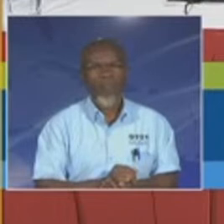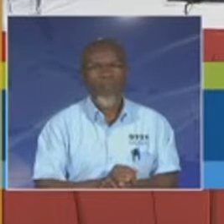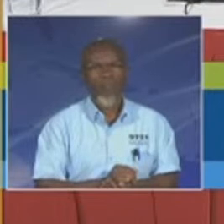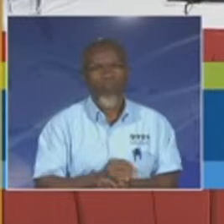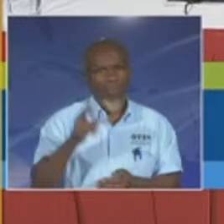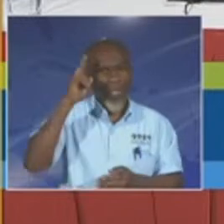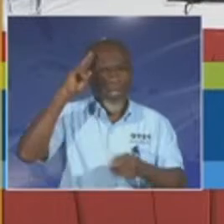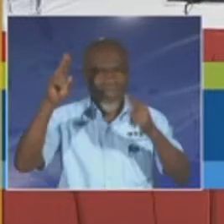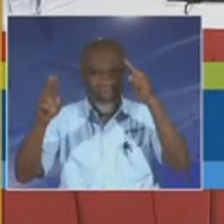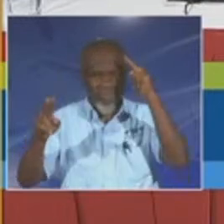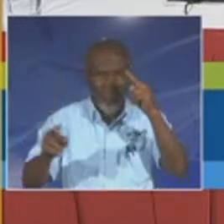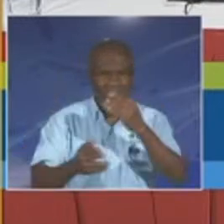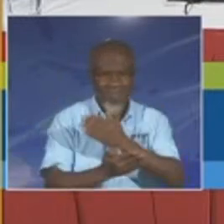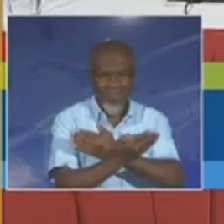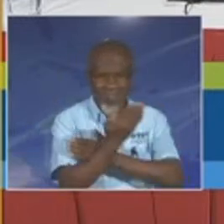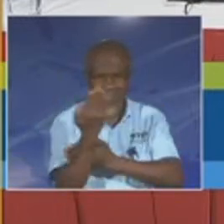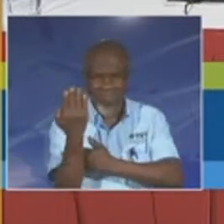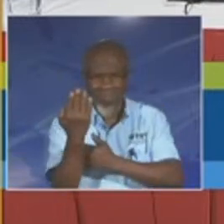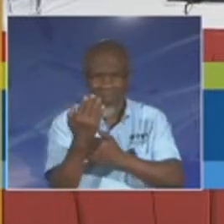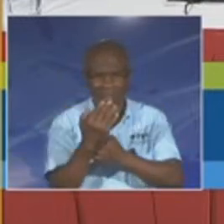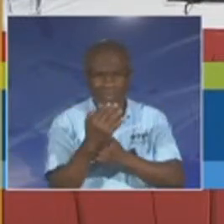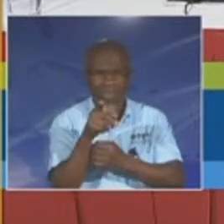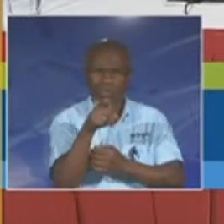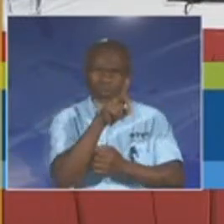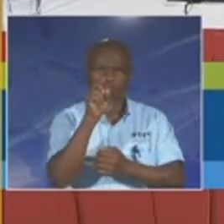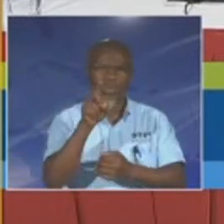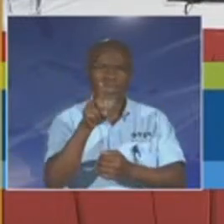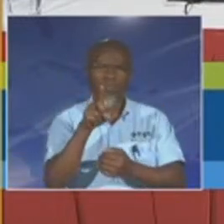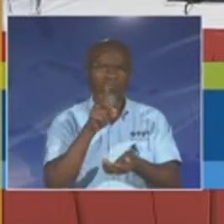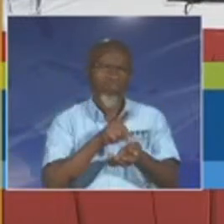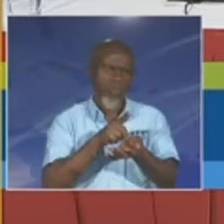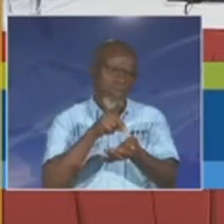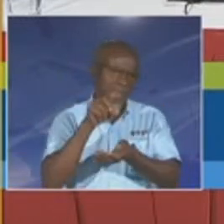Hi, good day again. My question is for Dr. St. Bernard.